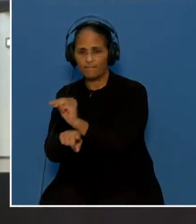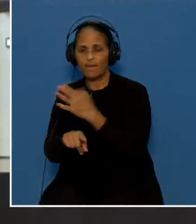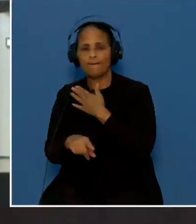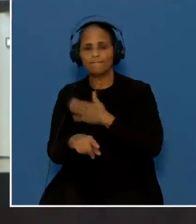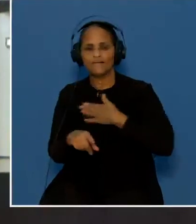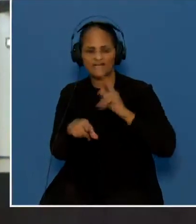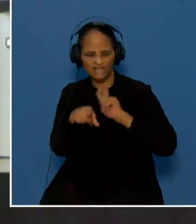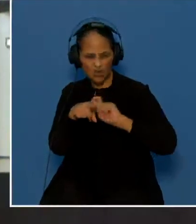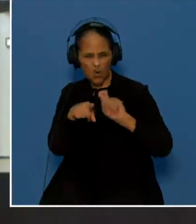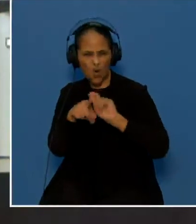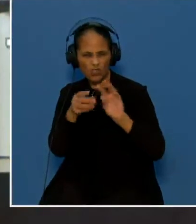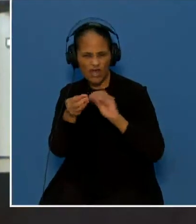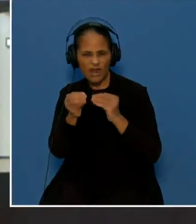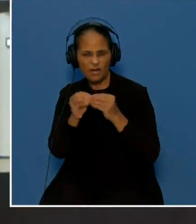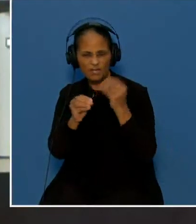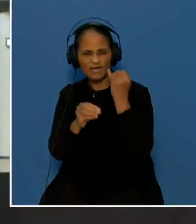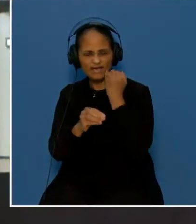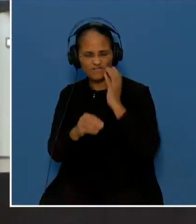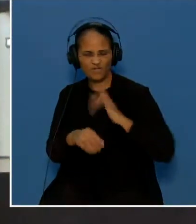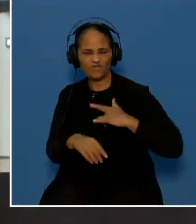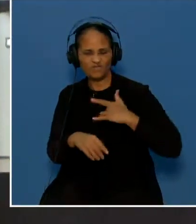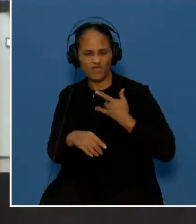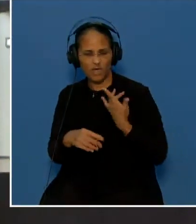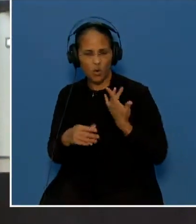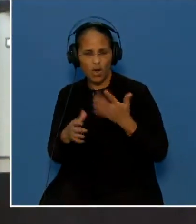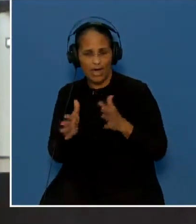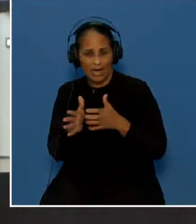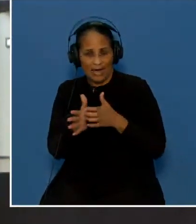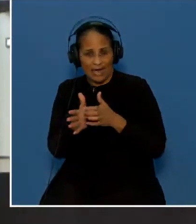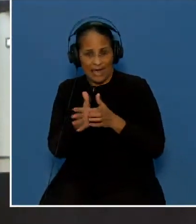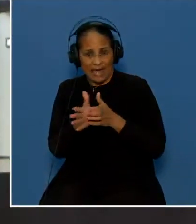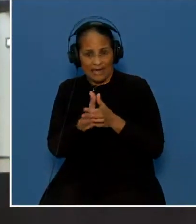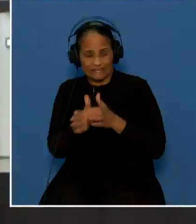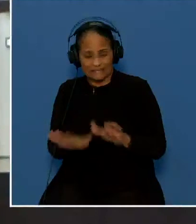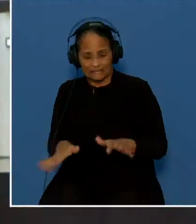Please call that number if you do feel anxious.